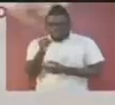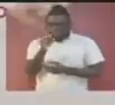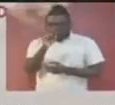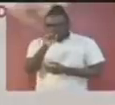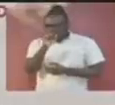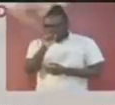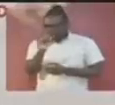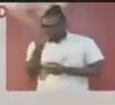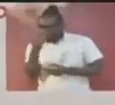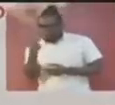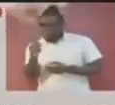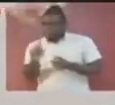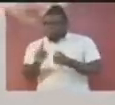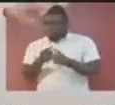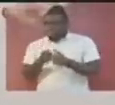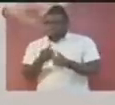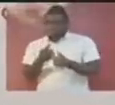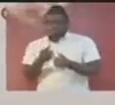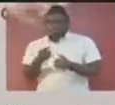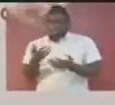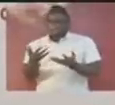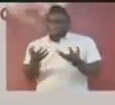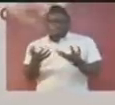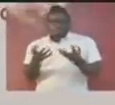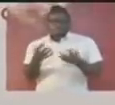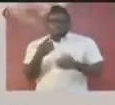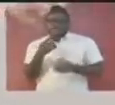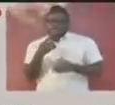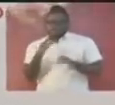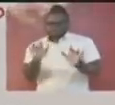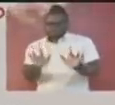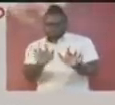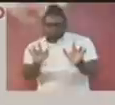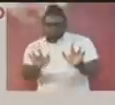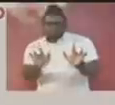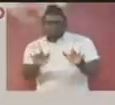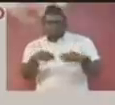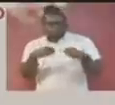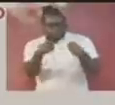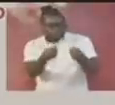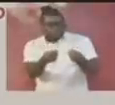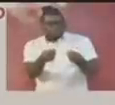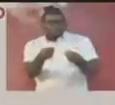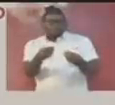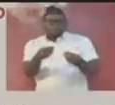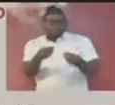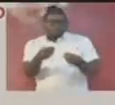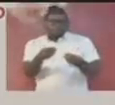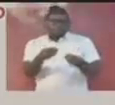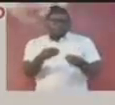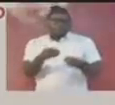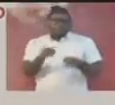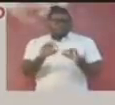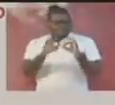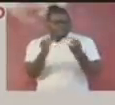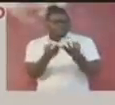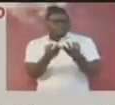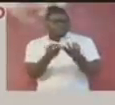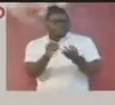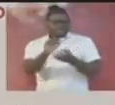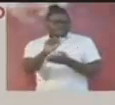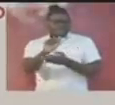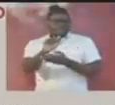would also like to extend my condolences to the Barrett family and to Andrea's friends, her peers, her